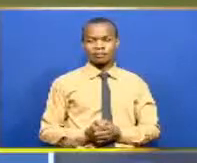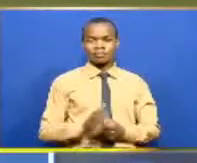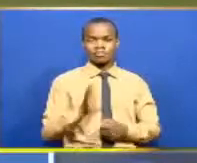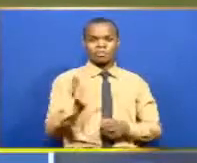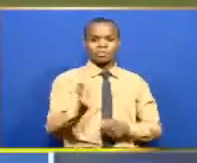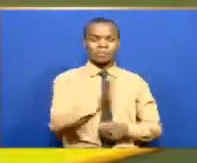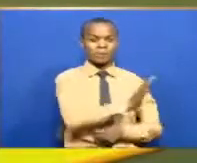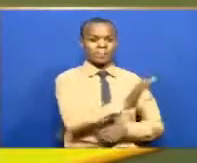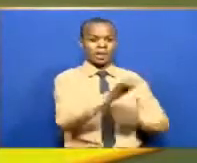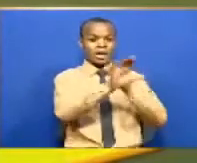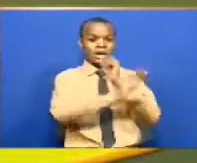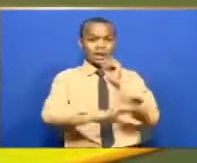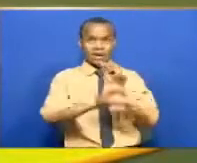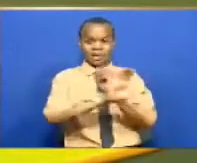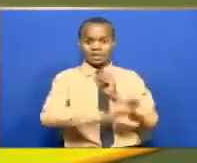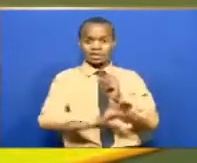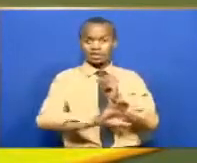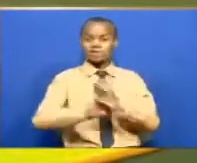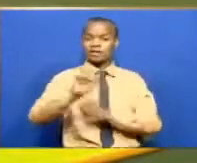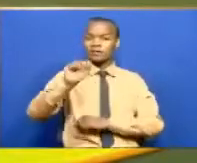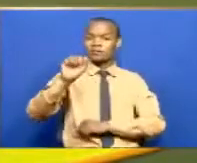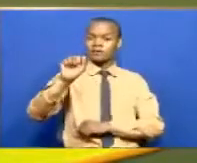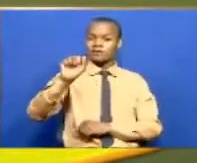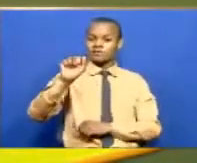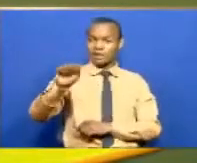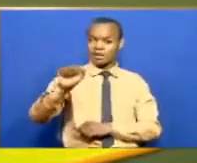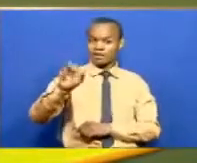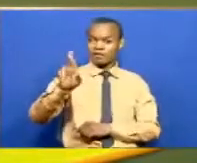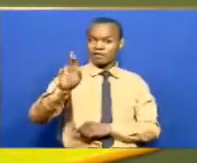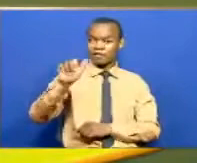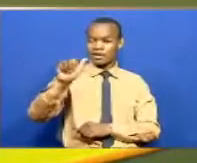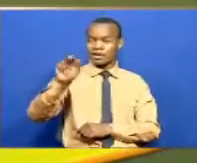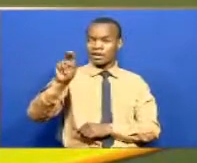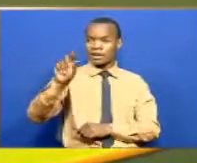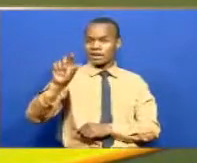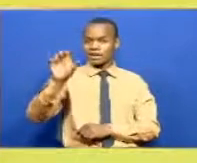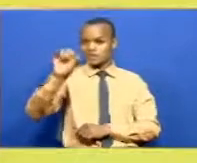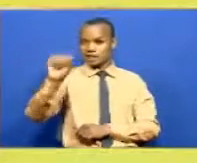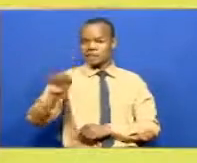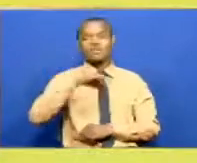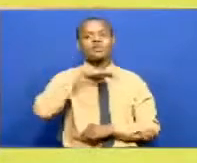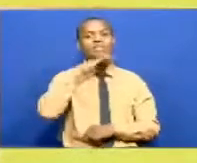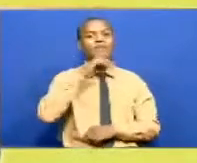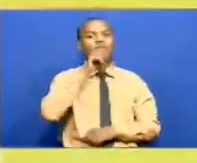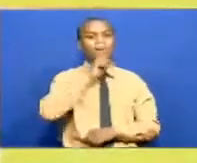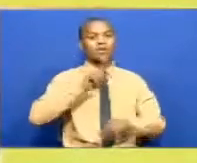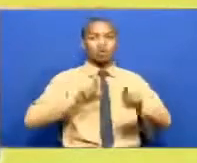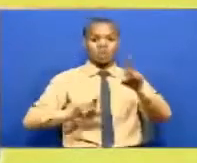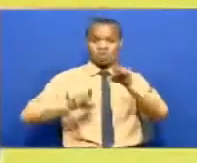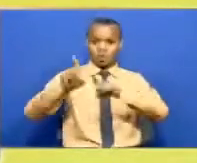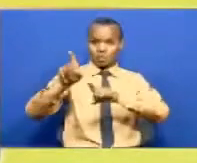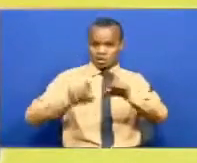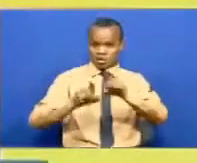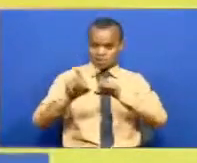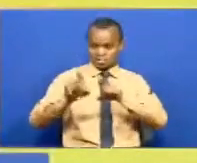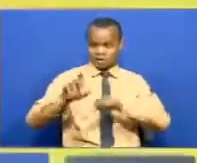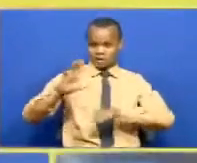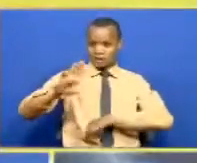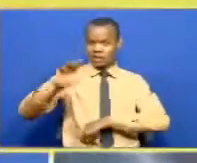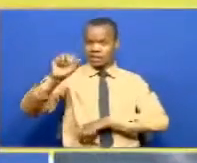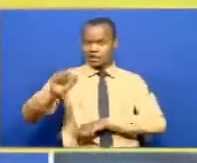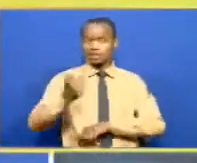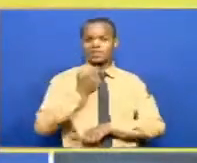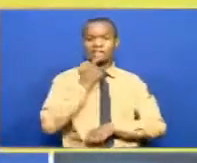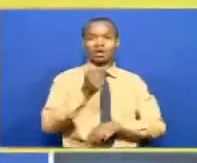The country has lost 5 rangers in the last 5 years in the line of duty. Tourism and Wildlife Cabinet Secretary Najib Balala said